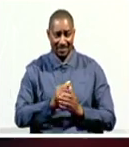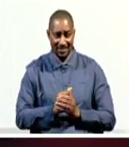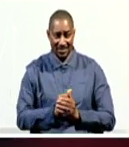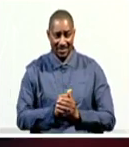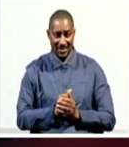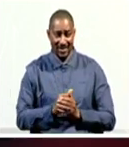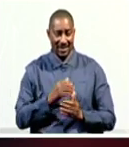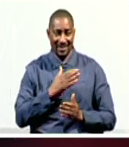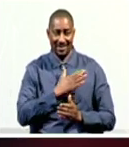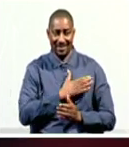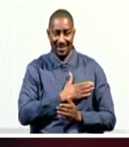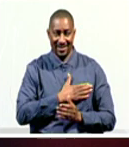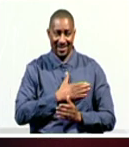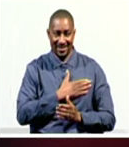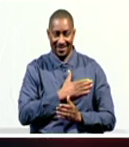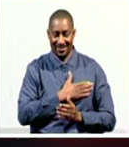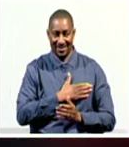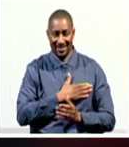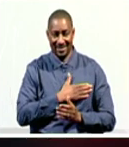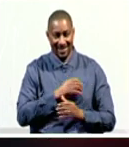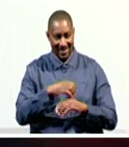a big part of me has been taken away. So